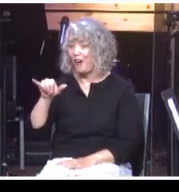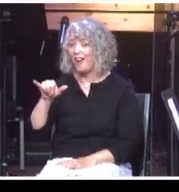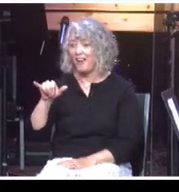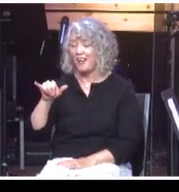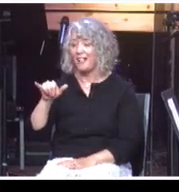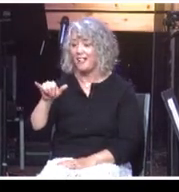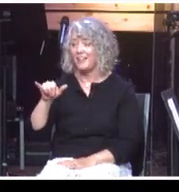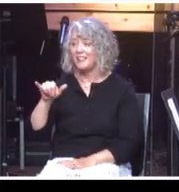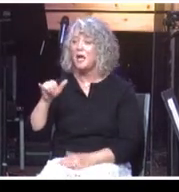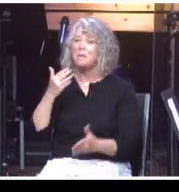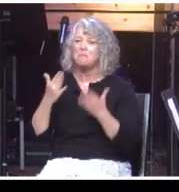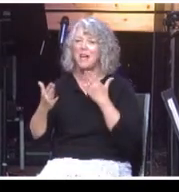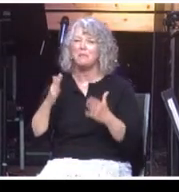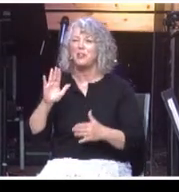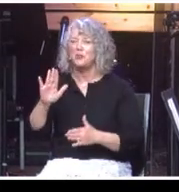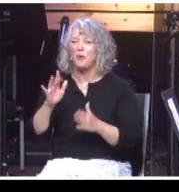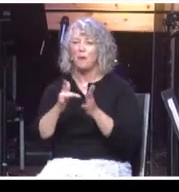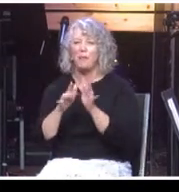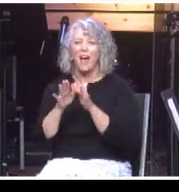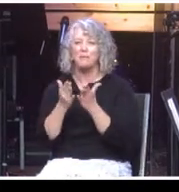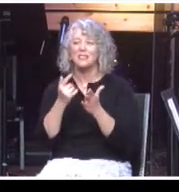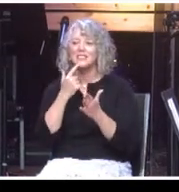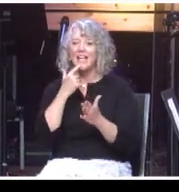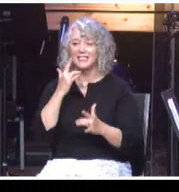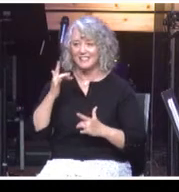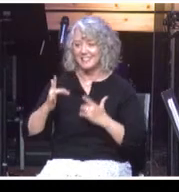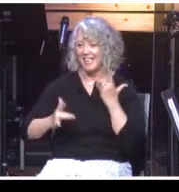Depending on your translation, it might be delights.